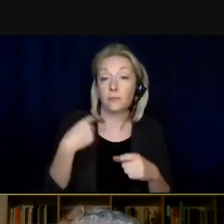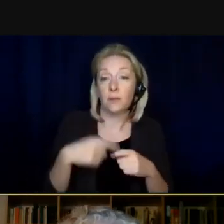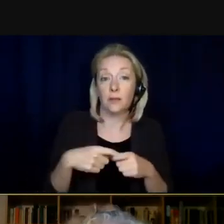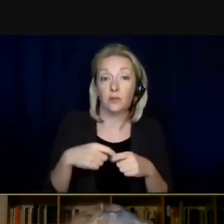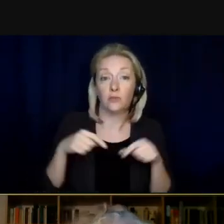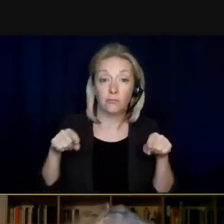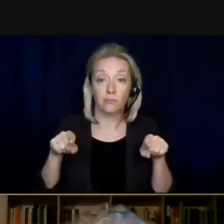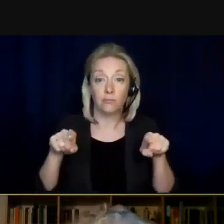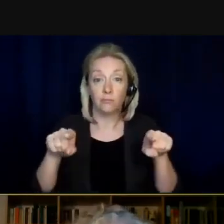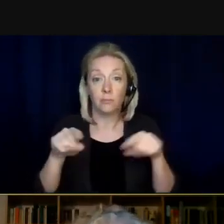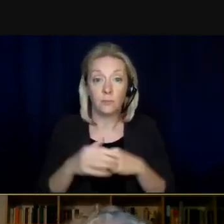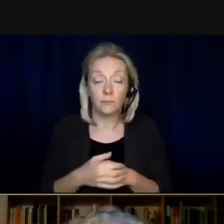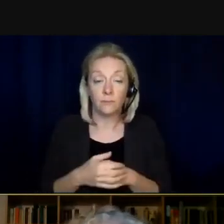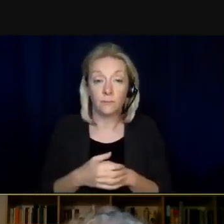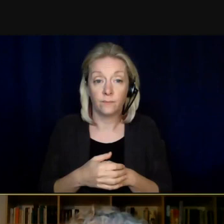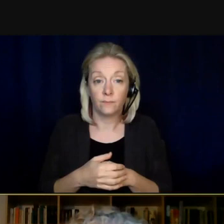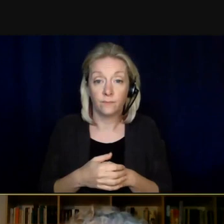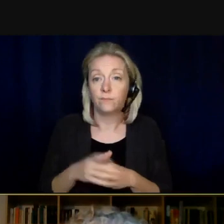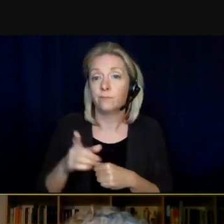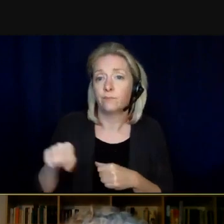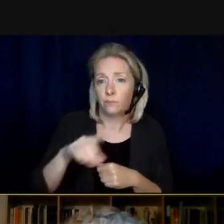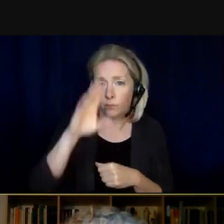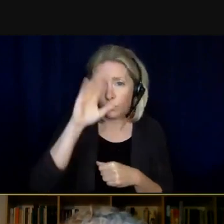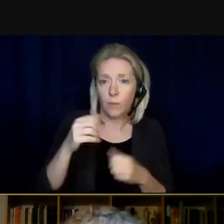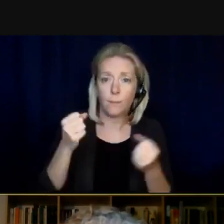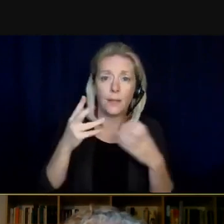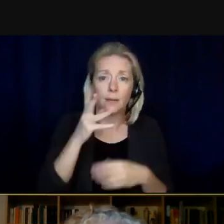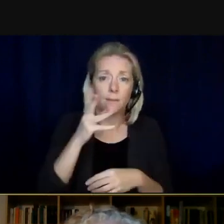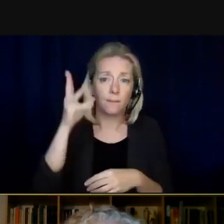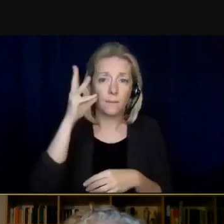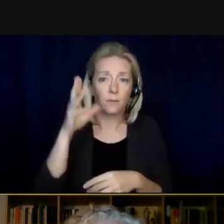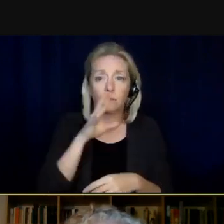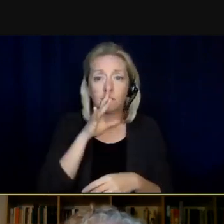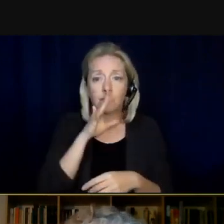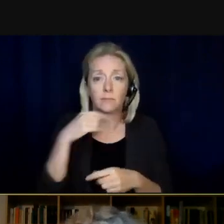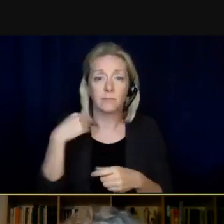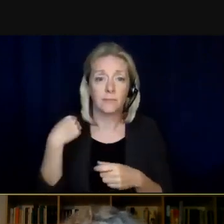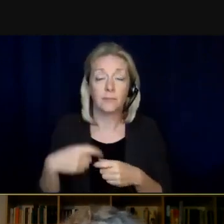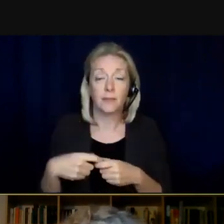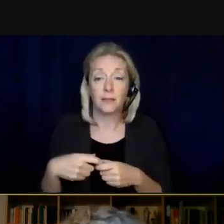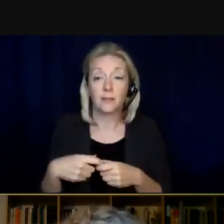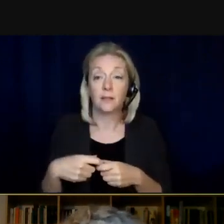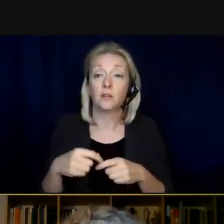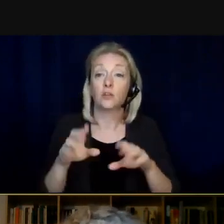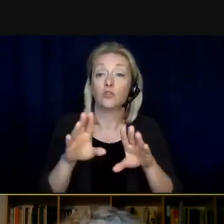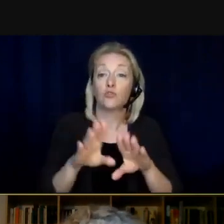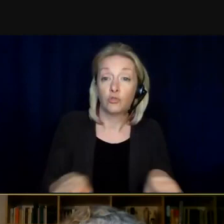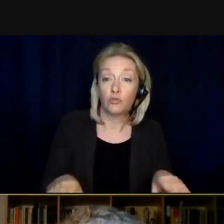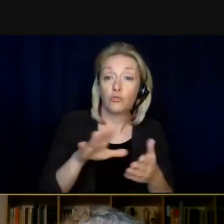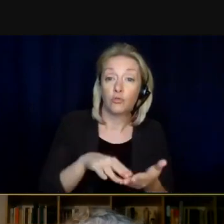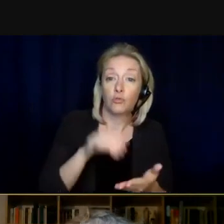Spanish. So as you know, we have a lot of Spanish speaking parents whose children are learning